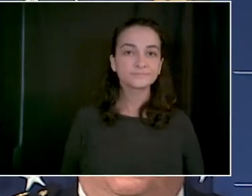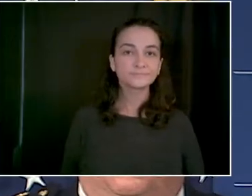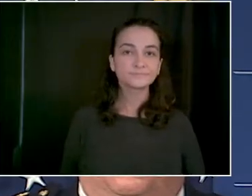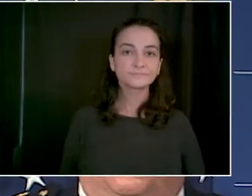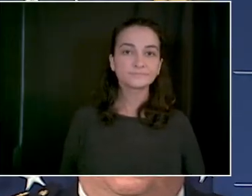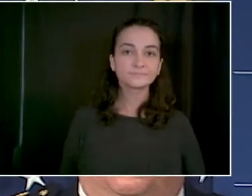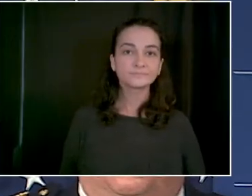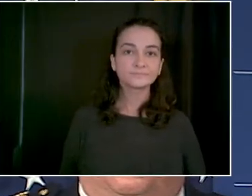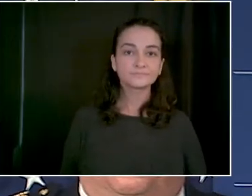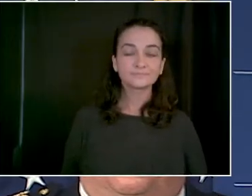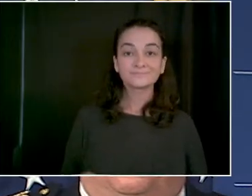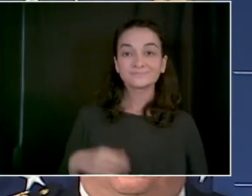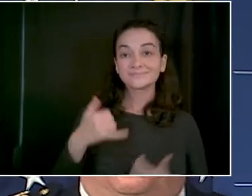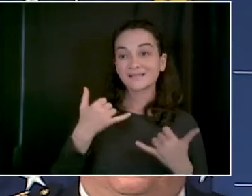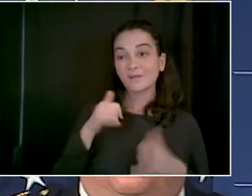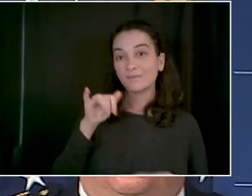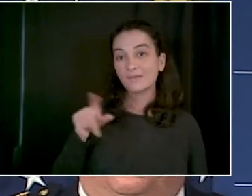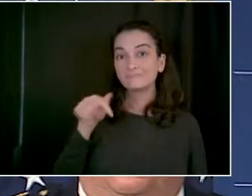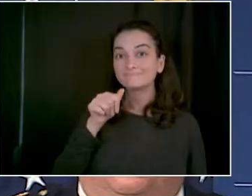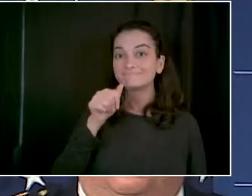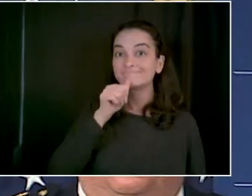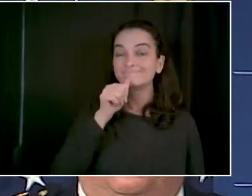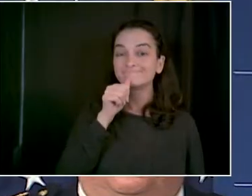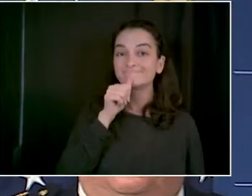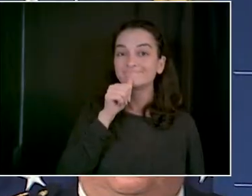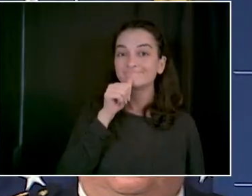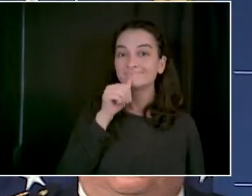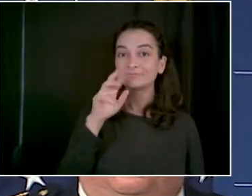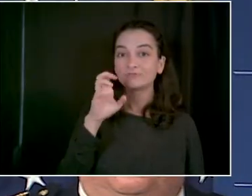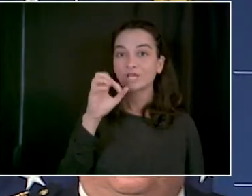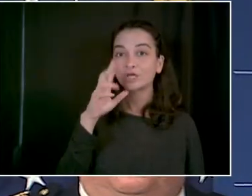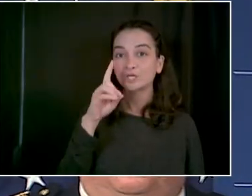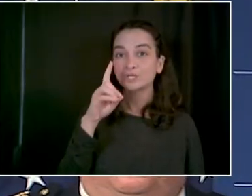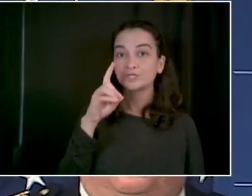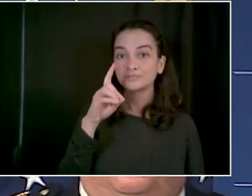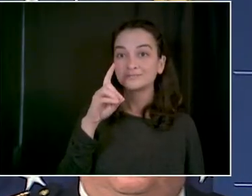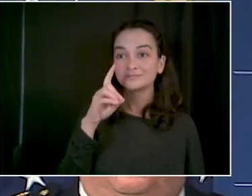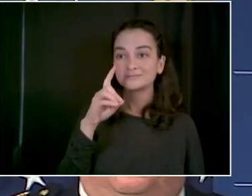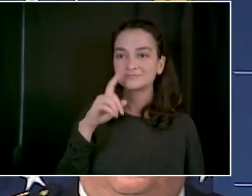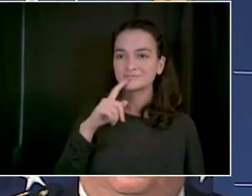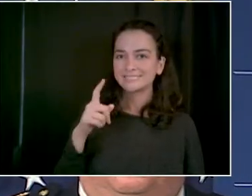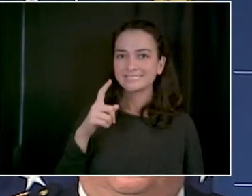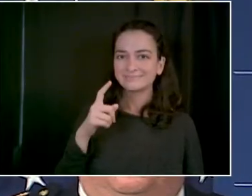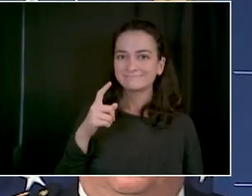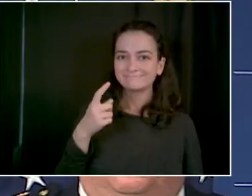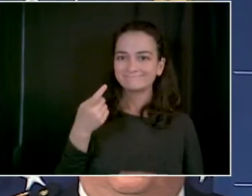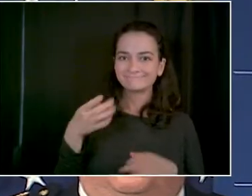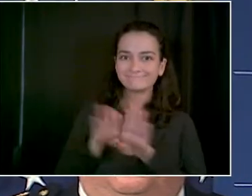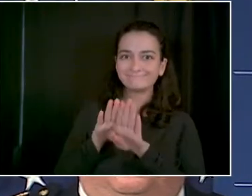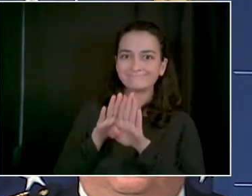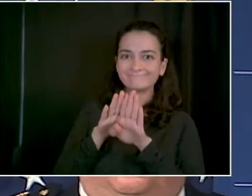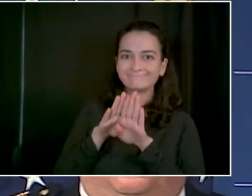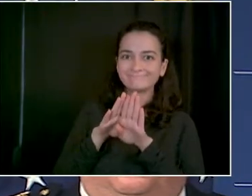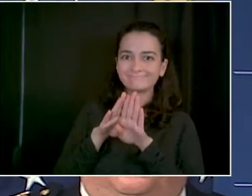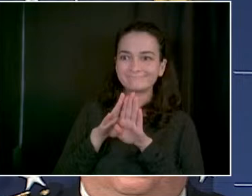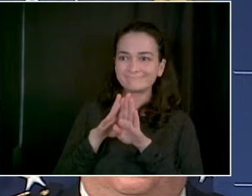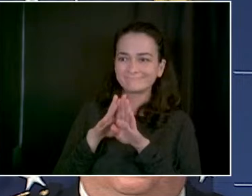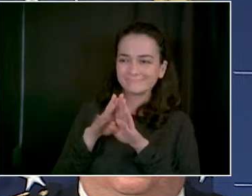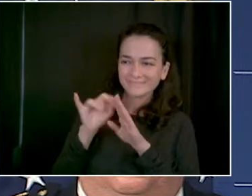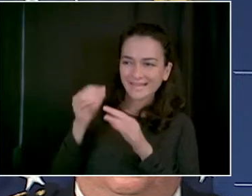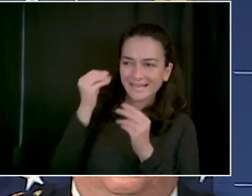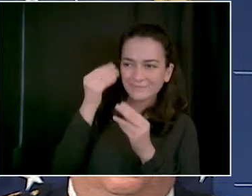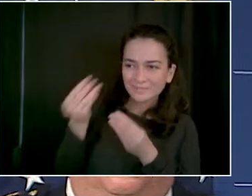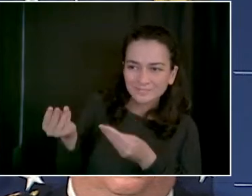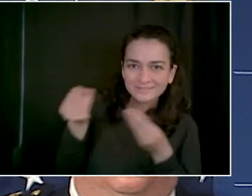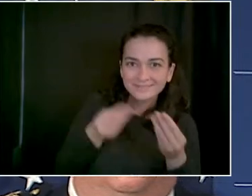sealed case was also provided. You're saying that would be an improper. Two separate things. Right, but just the sealed record